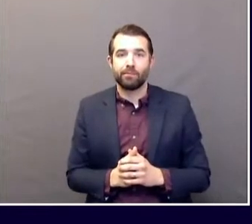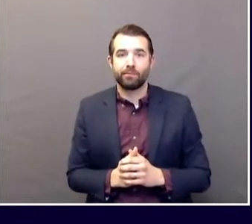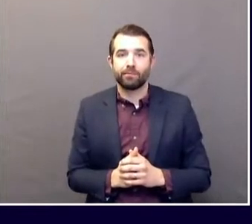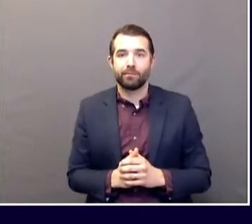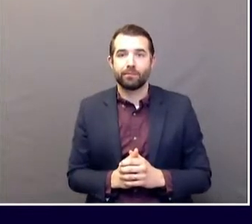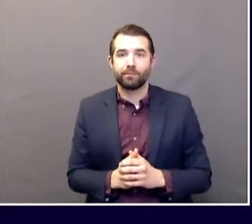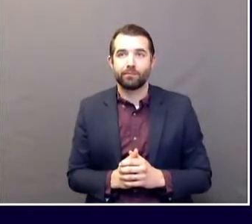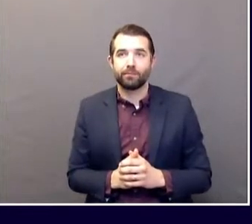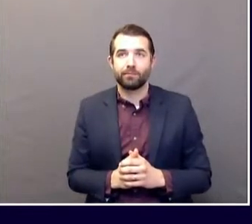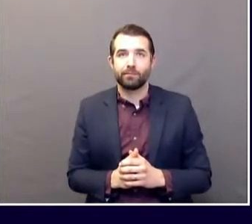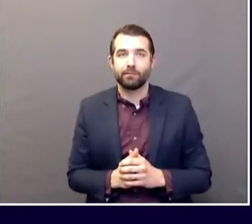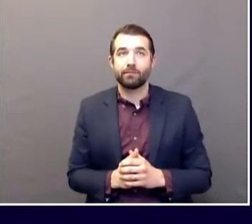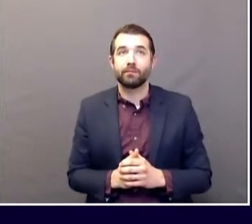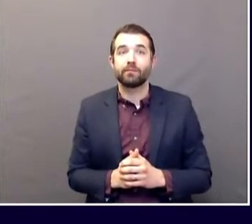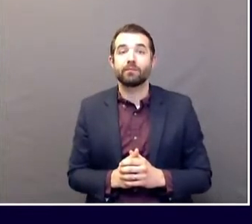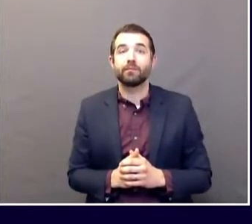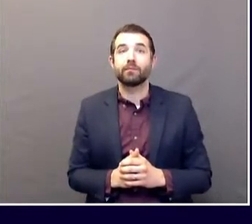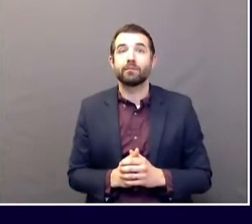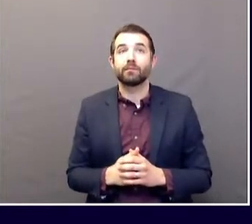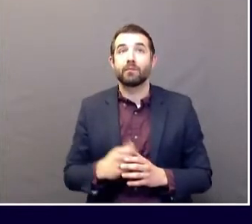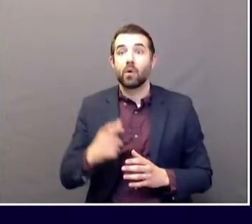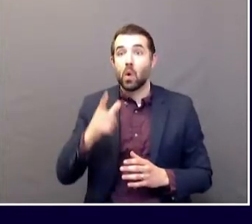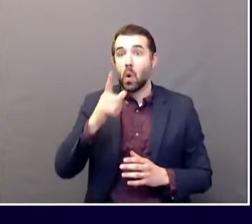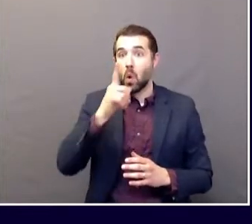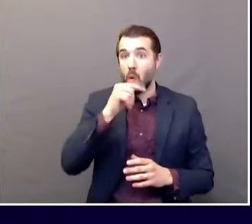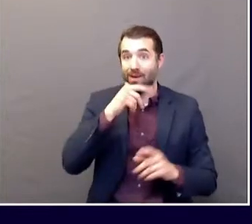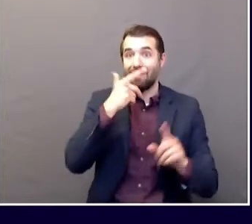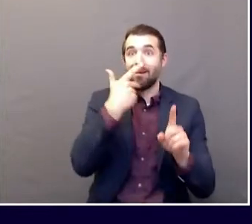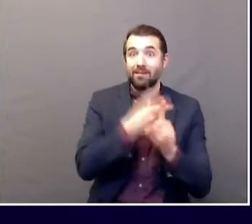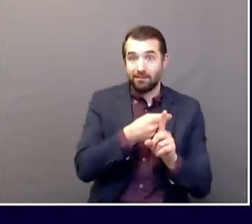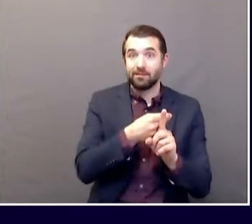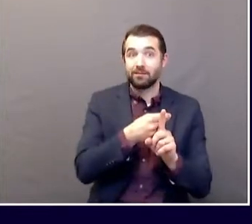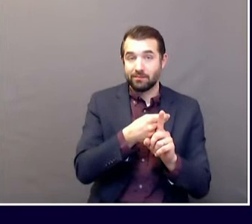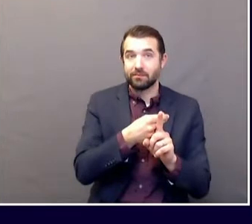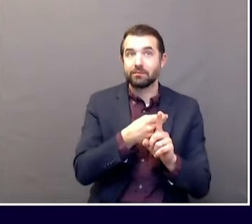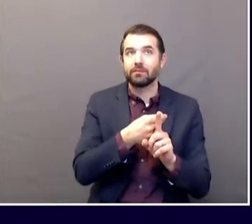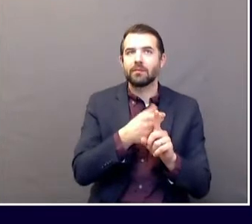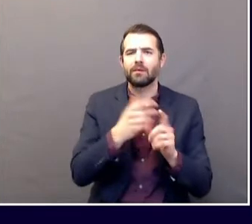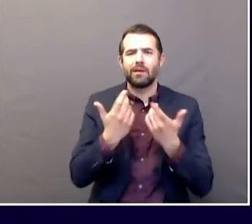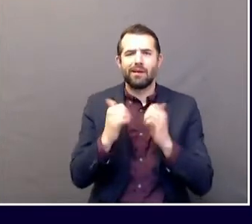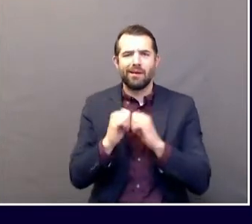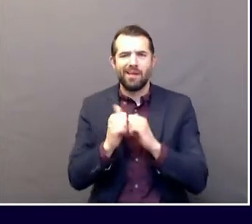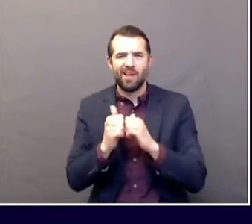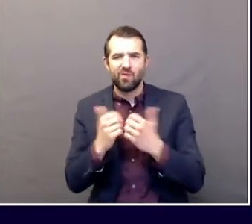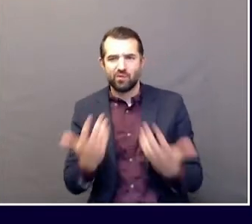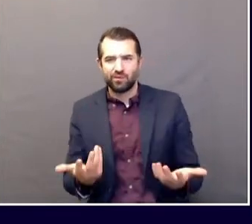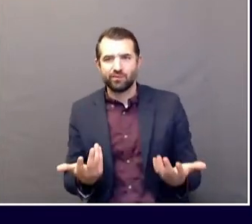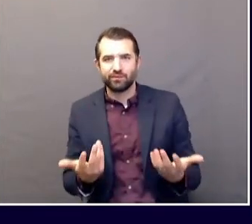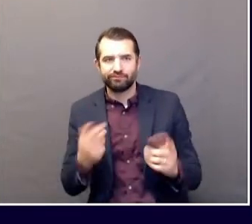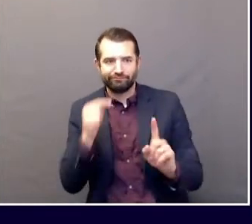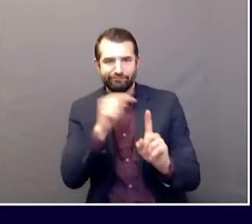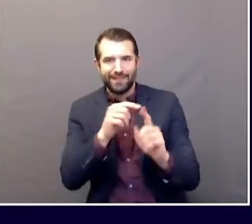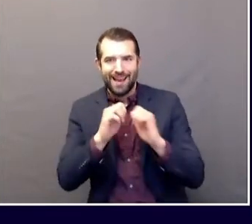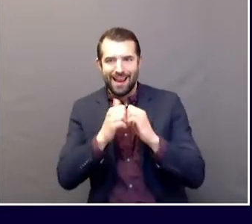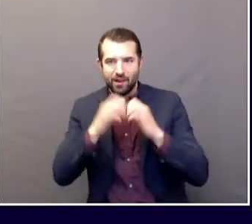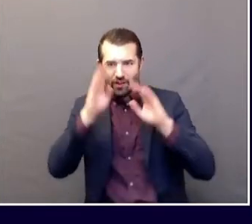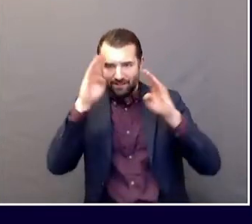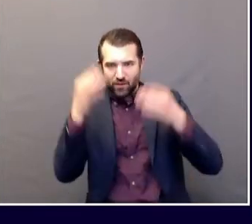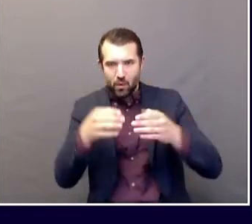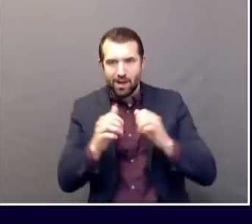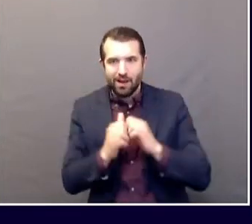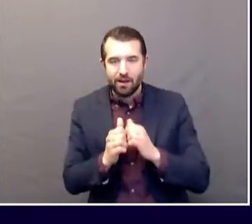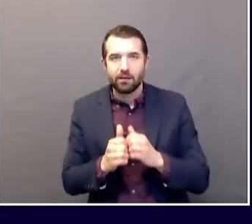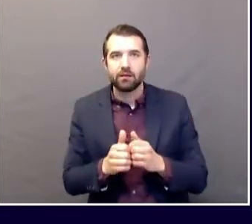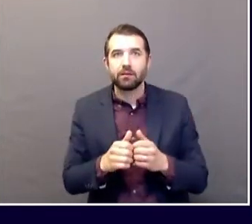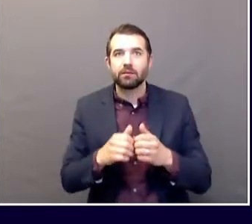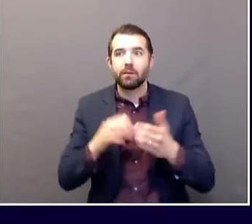of who gets the vaccine, we are working on this question of how. How do we work with community-based organizations,